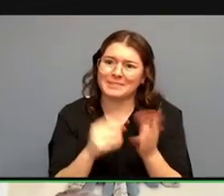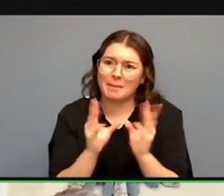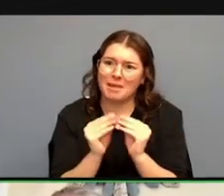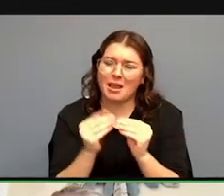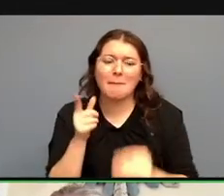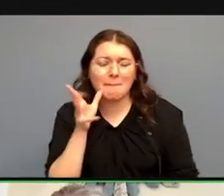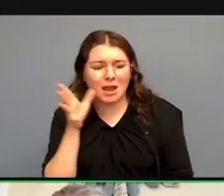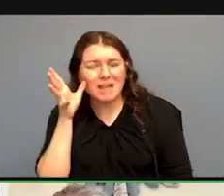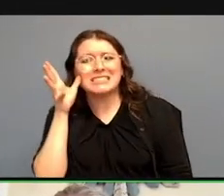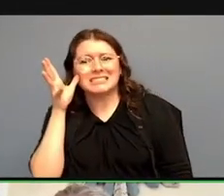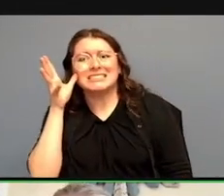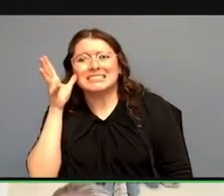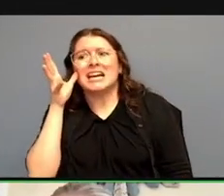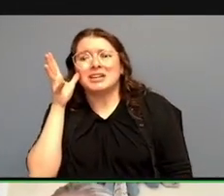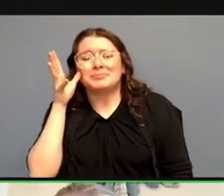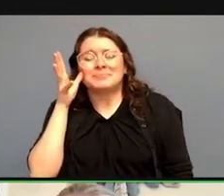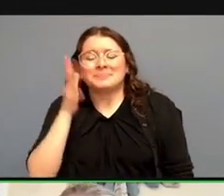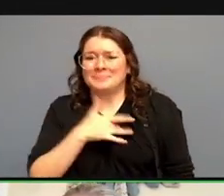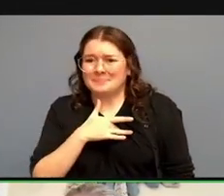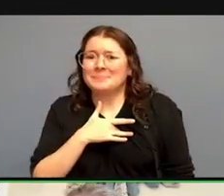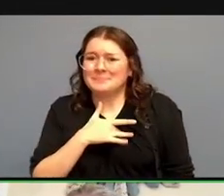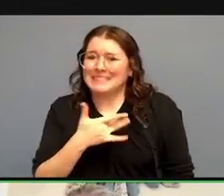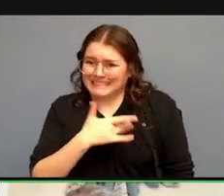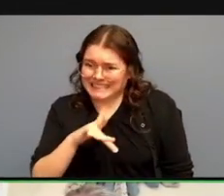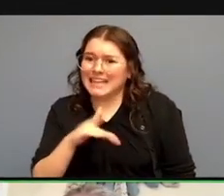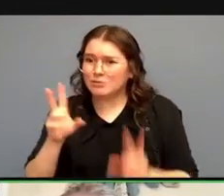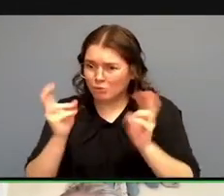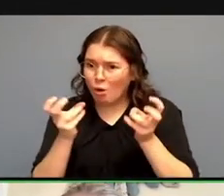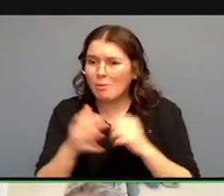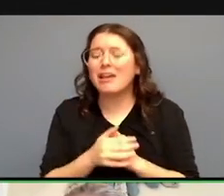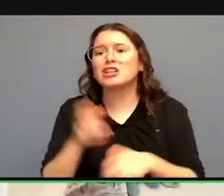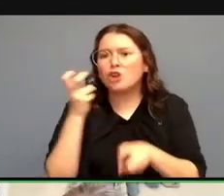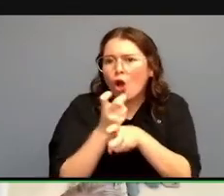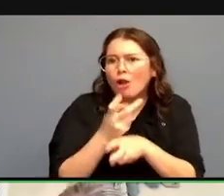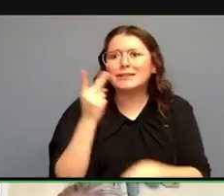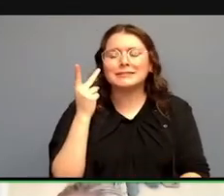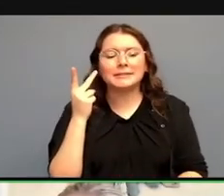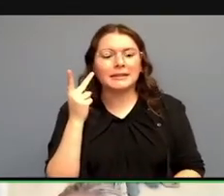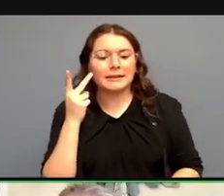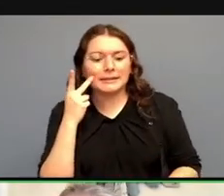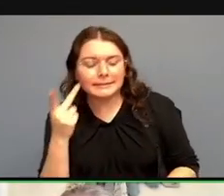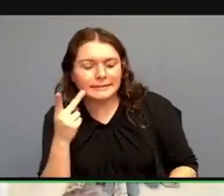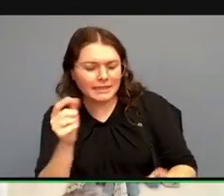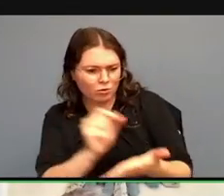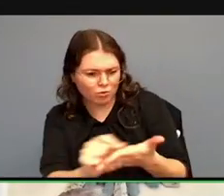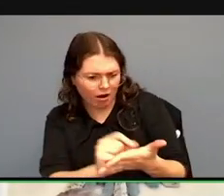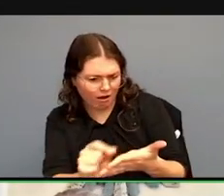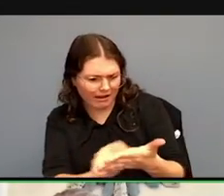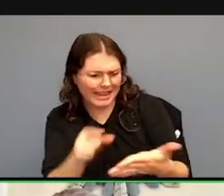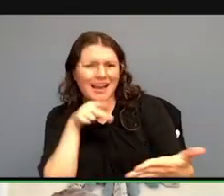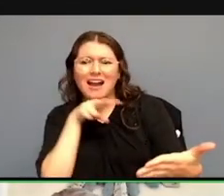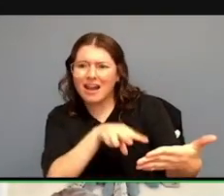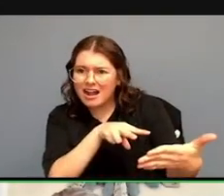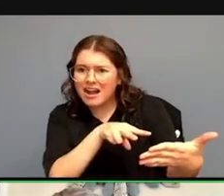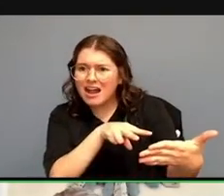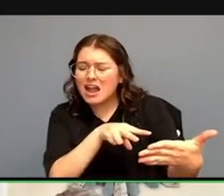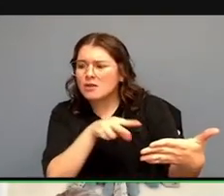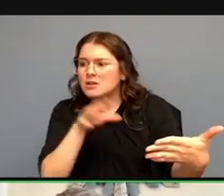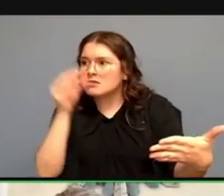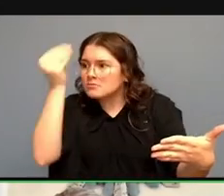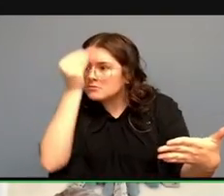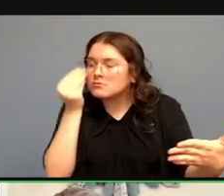parents. It's really difficult sometimes to see in writing and to be told